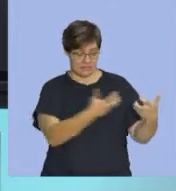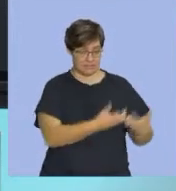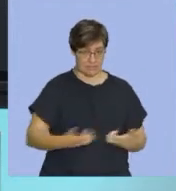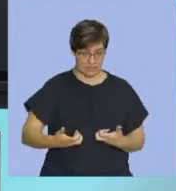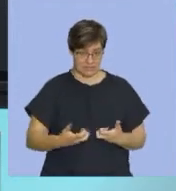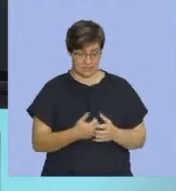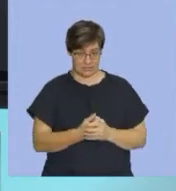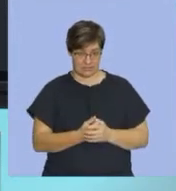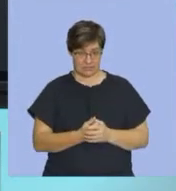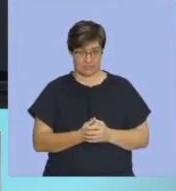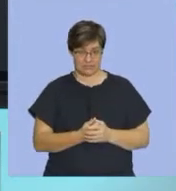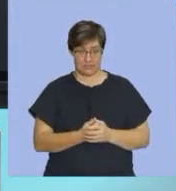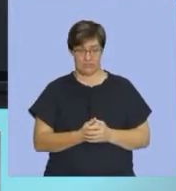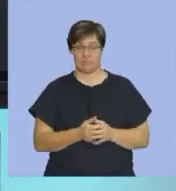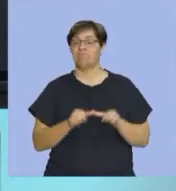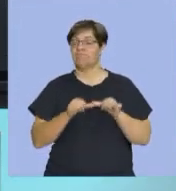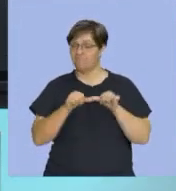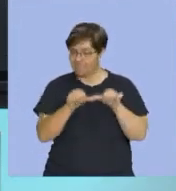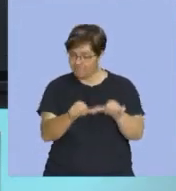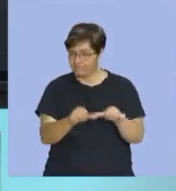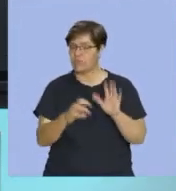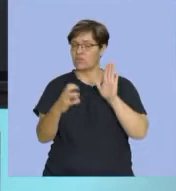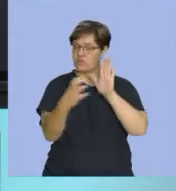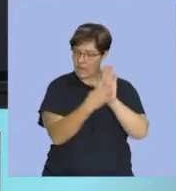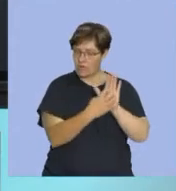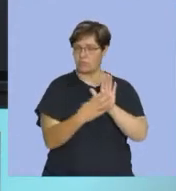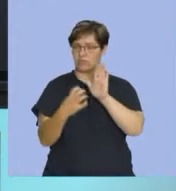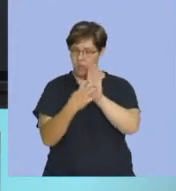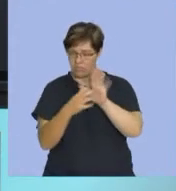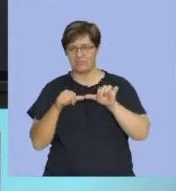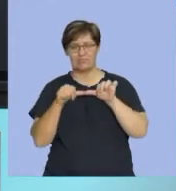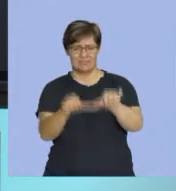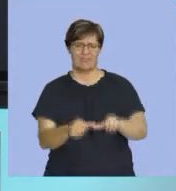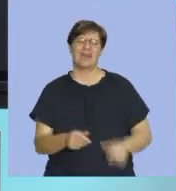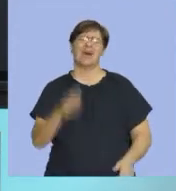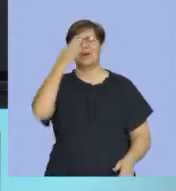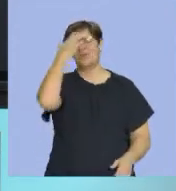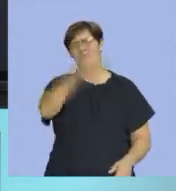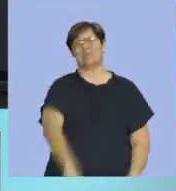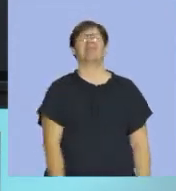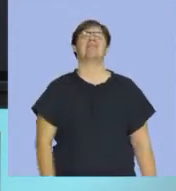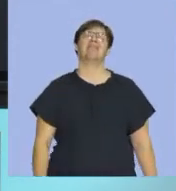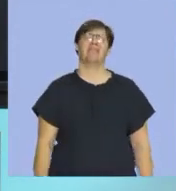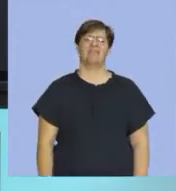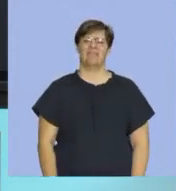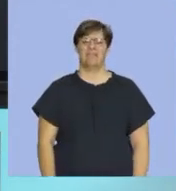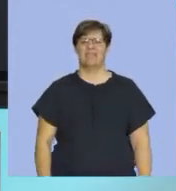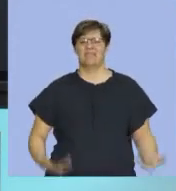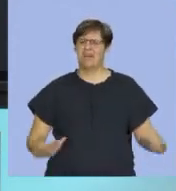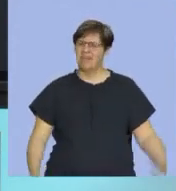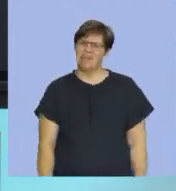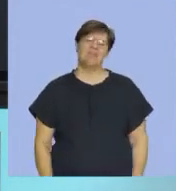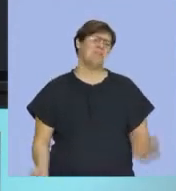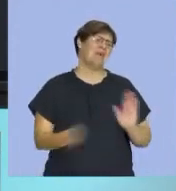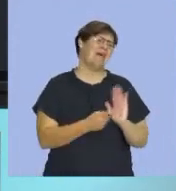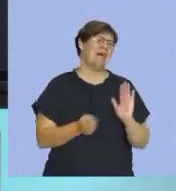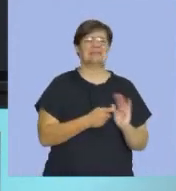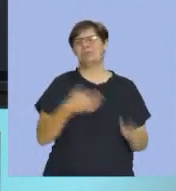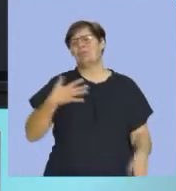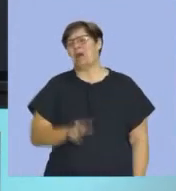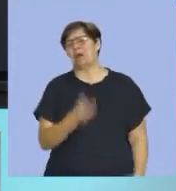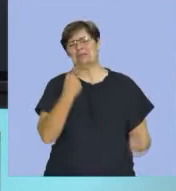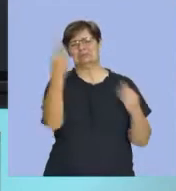2 components. Keep drawing diagrams. I know sometimes we go, oh, but they're not for marks, I don't want